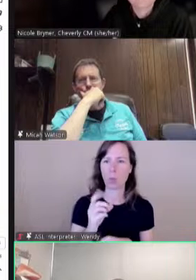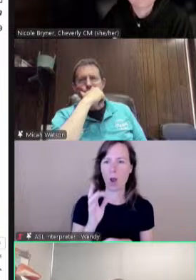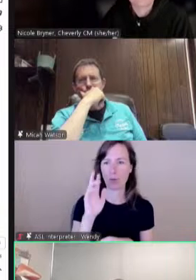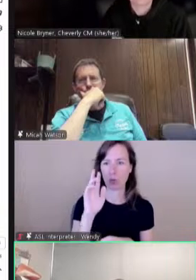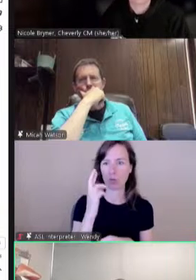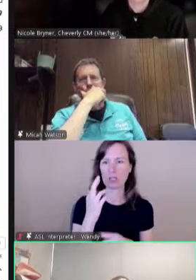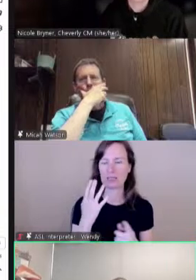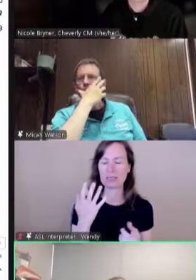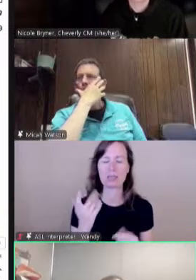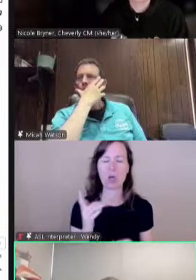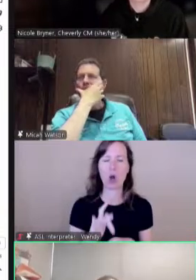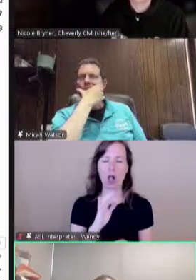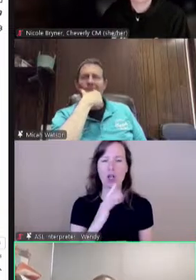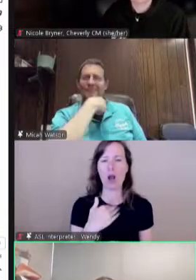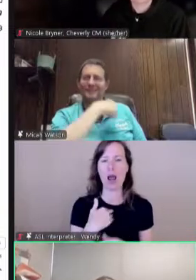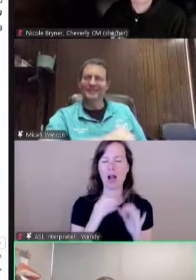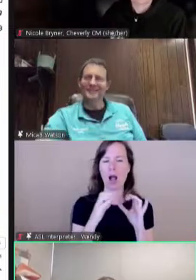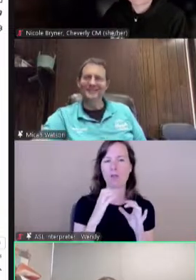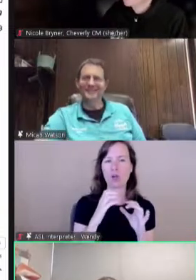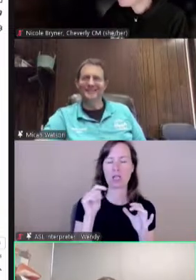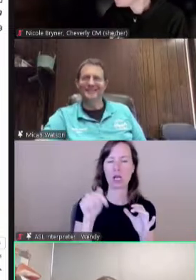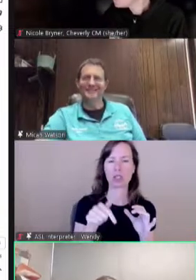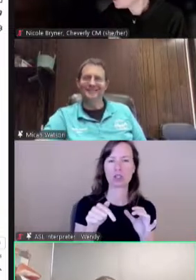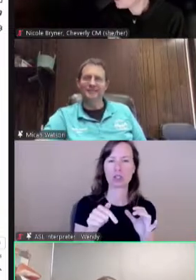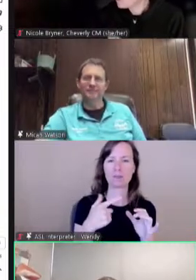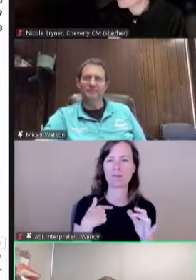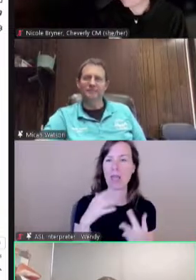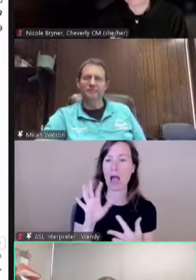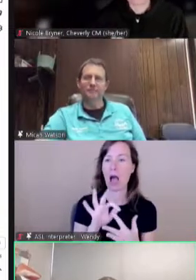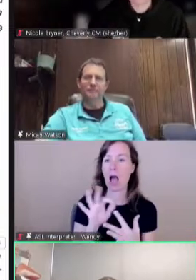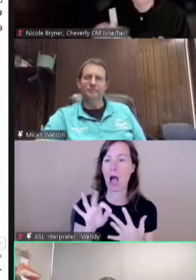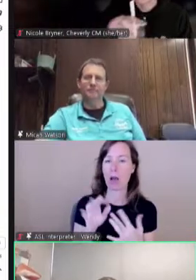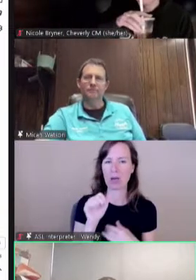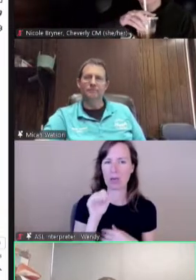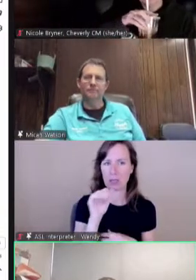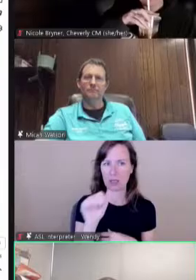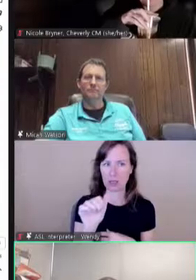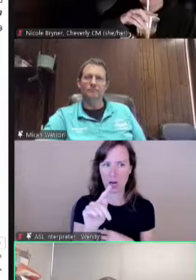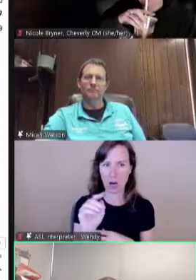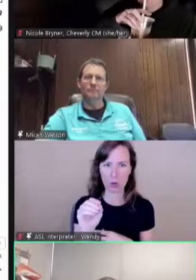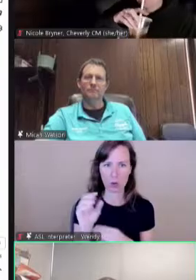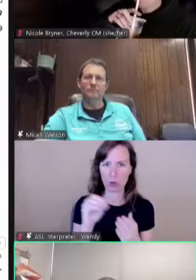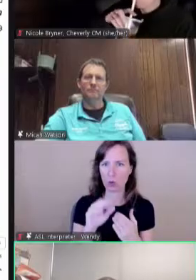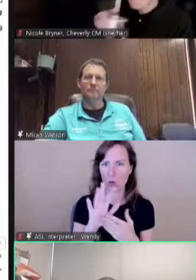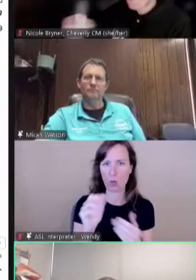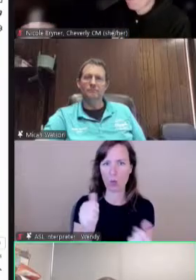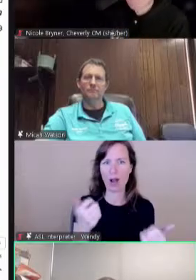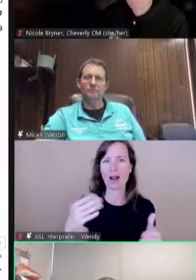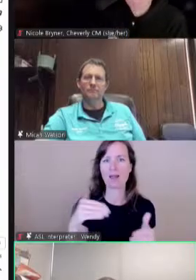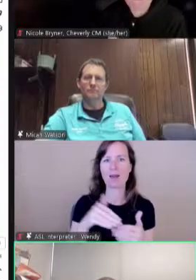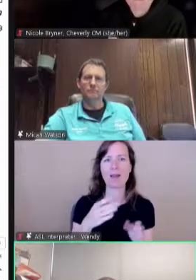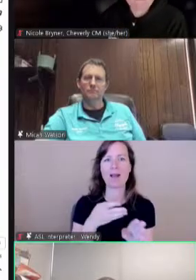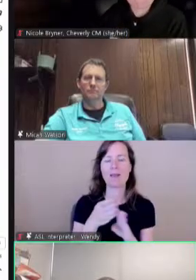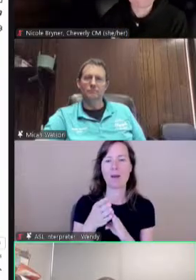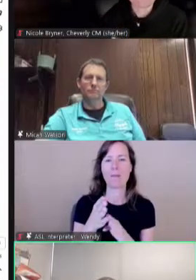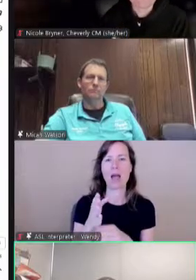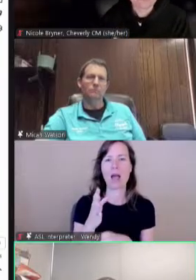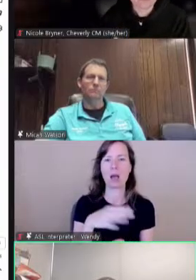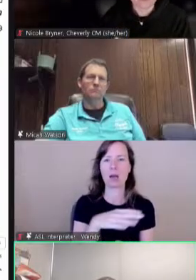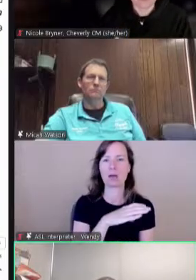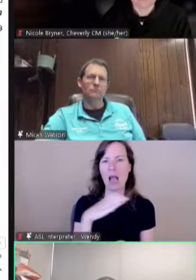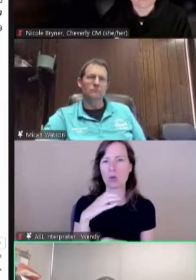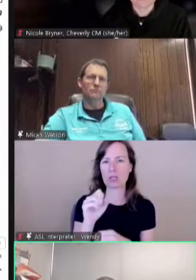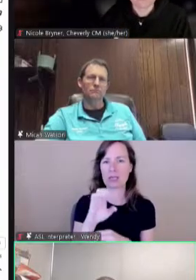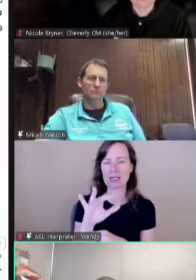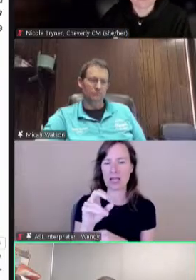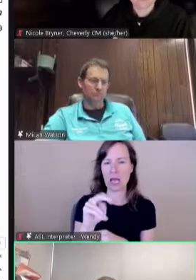earlier today, I opted not to put anything in the mayor and council section just for the fact